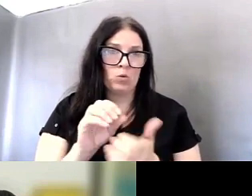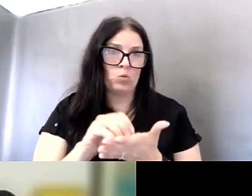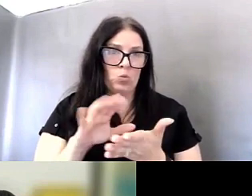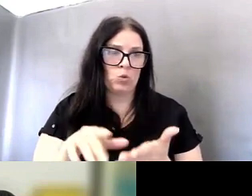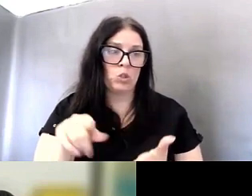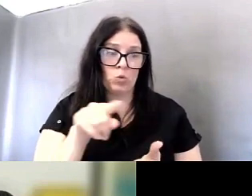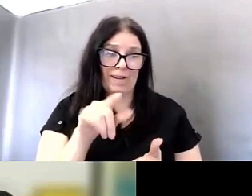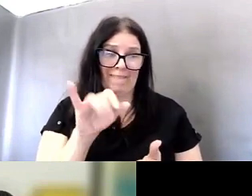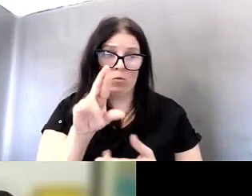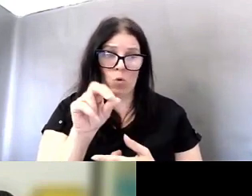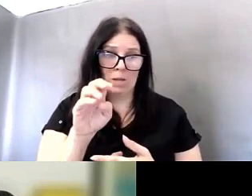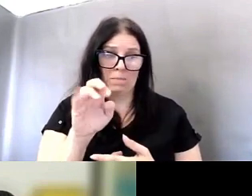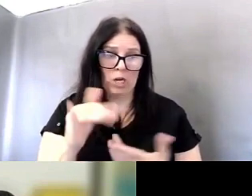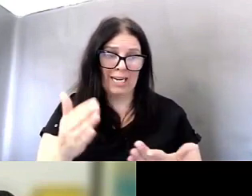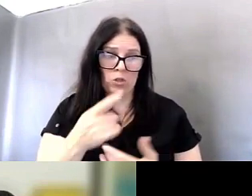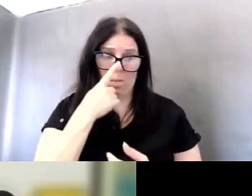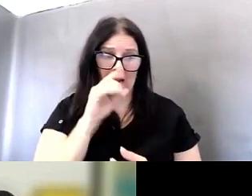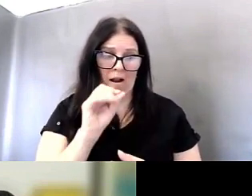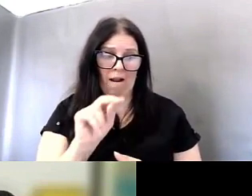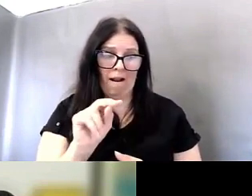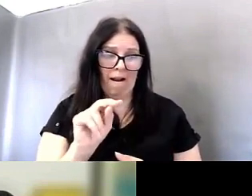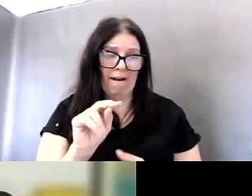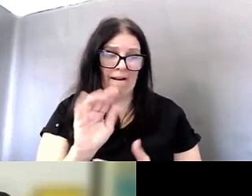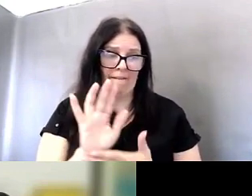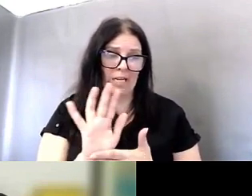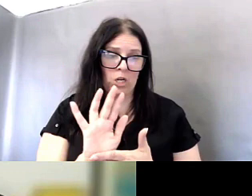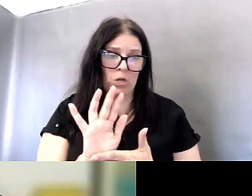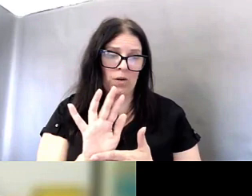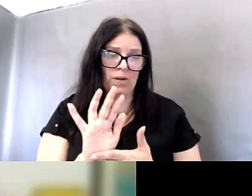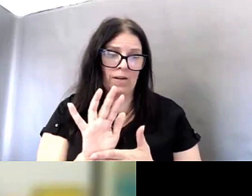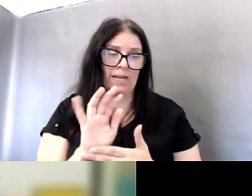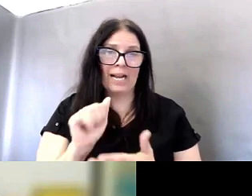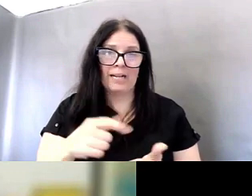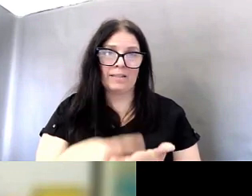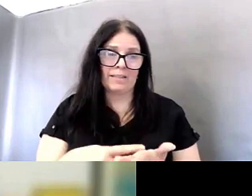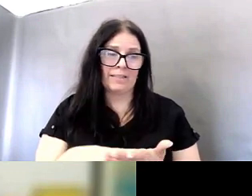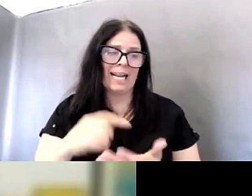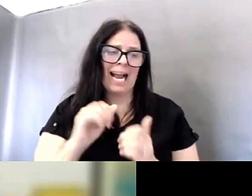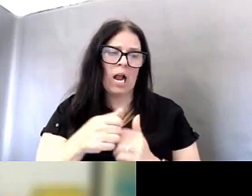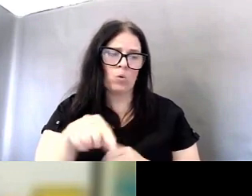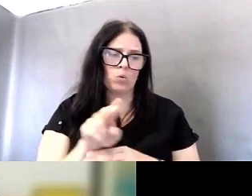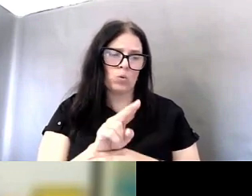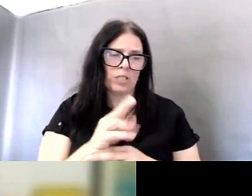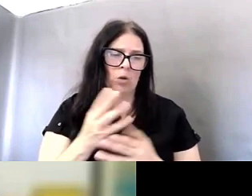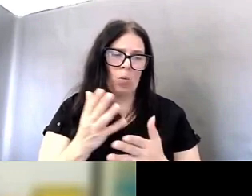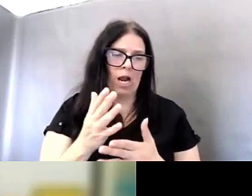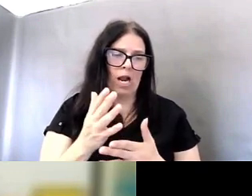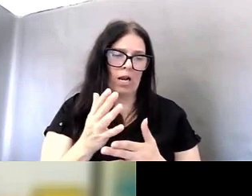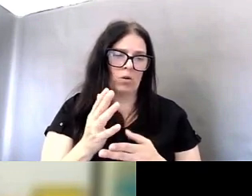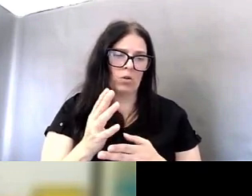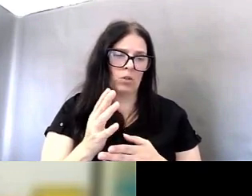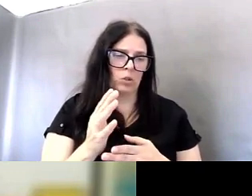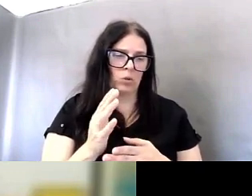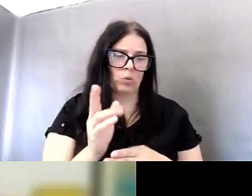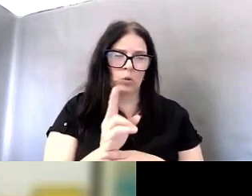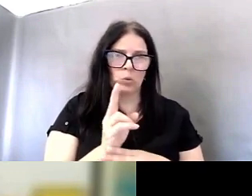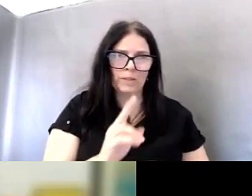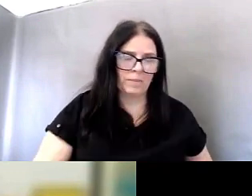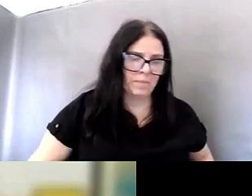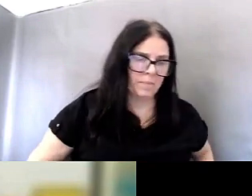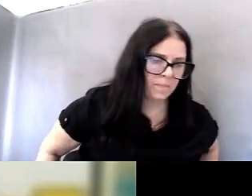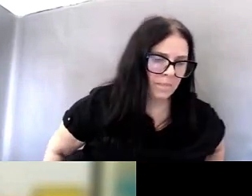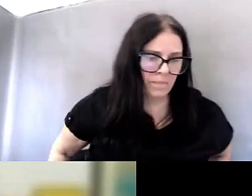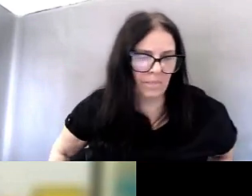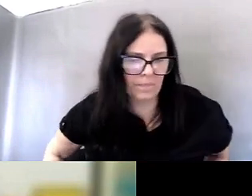willing to turn on the video and chat with us for a second, how are you using and what resources are you using? Okay, I